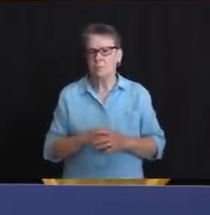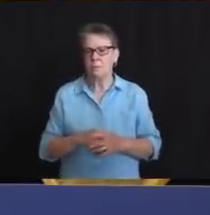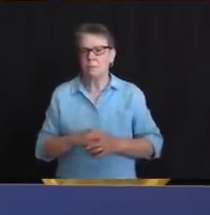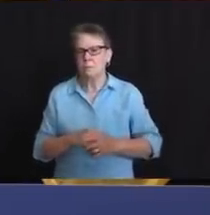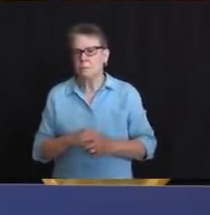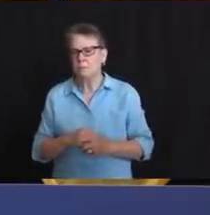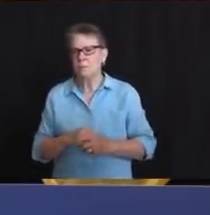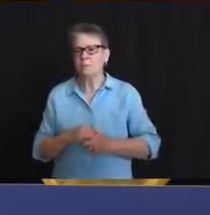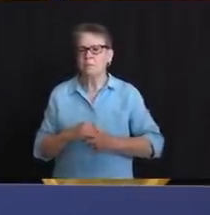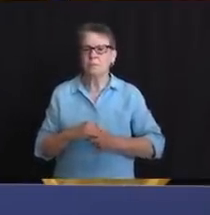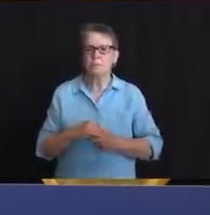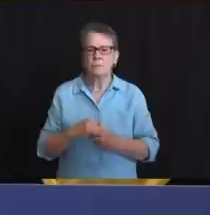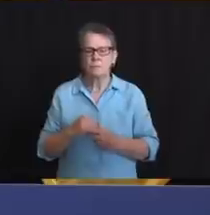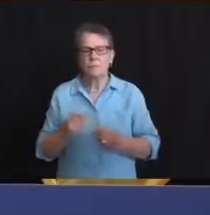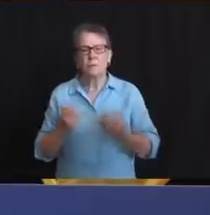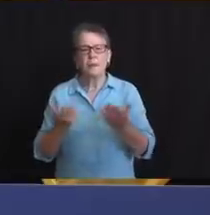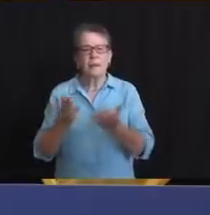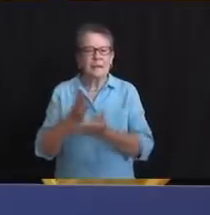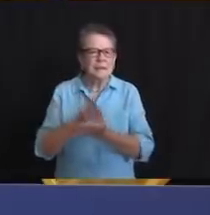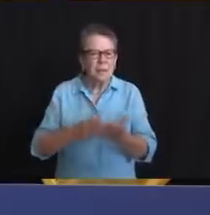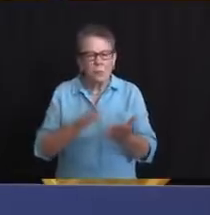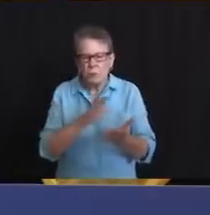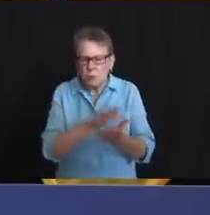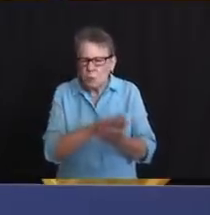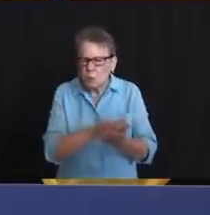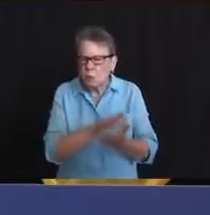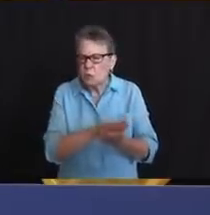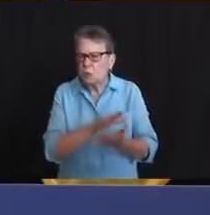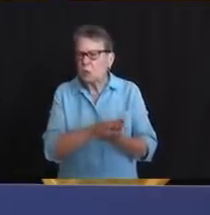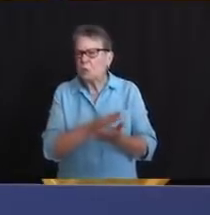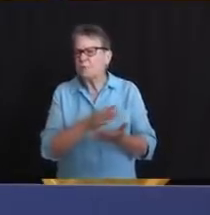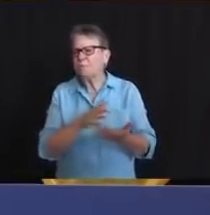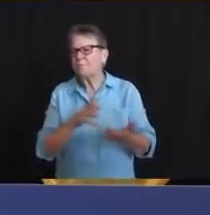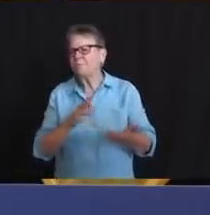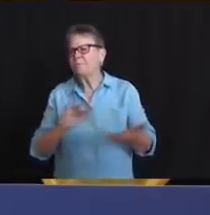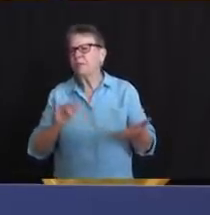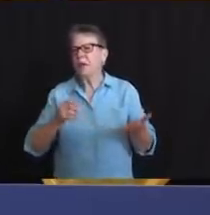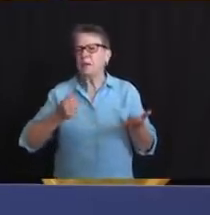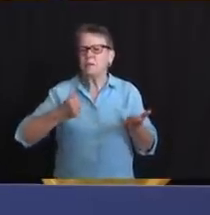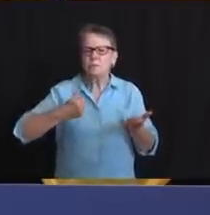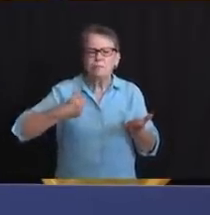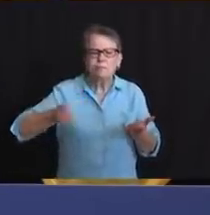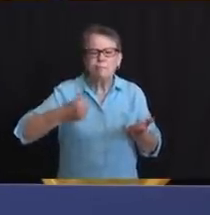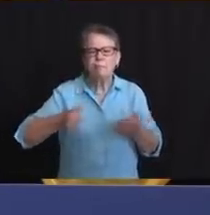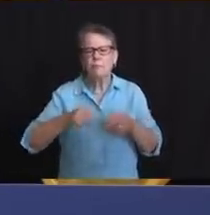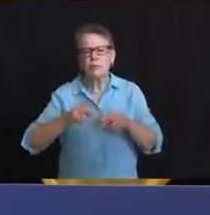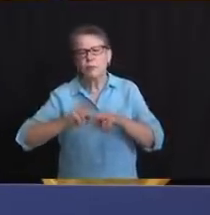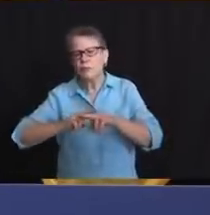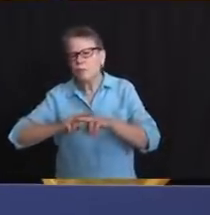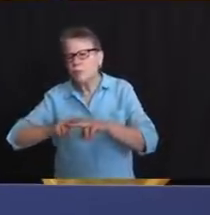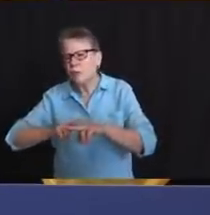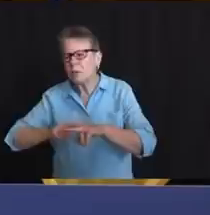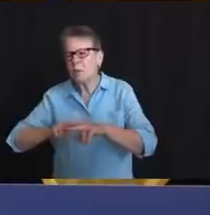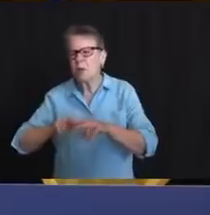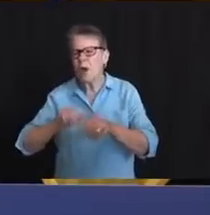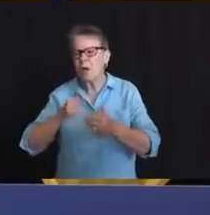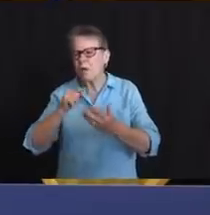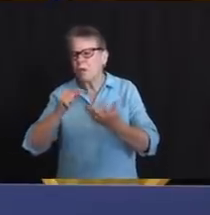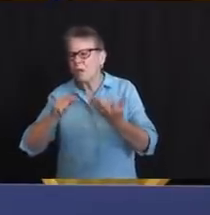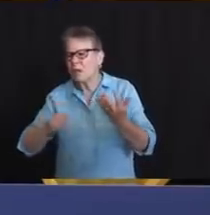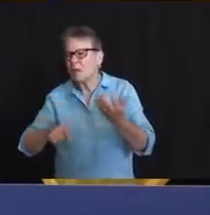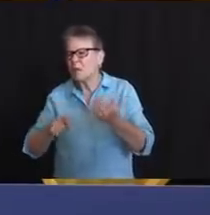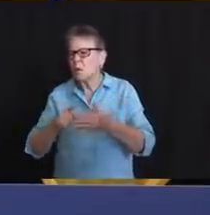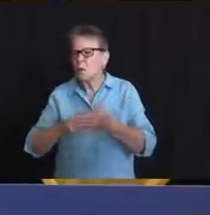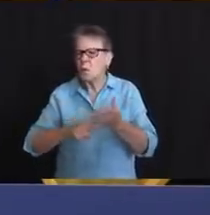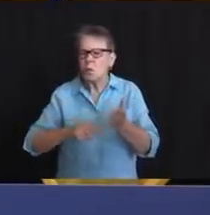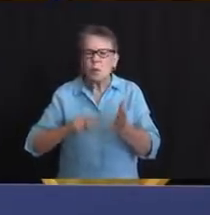small businesses, transit systems. There are large buckets such as that, and then I think you mean more specifically underneath that. What does it mean in